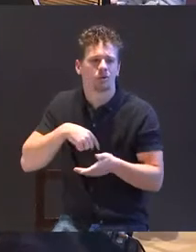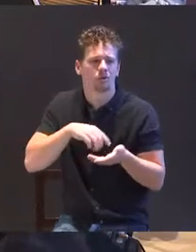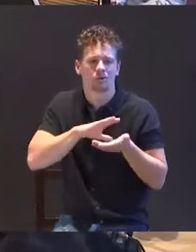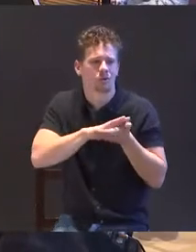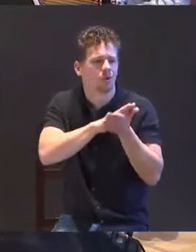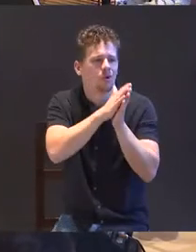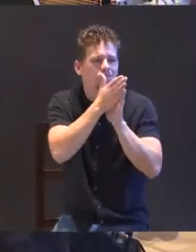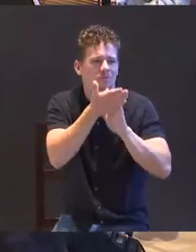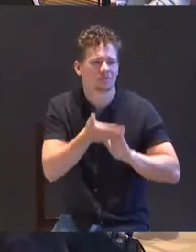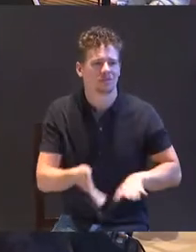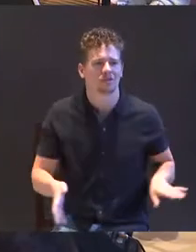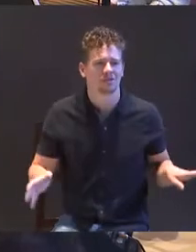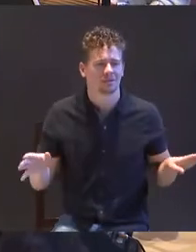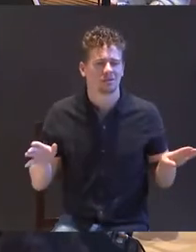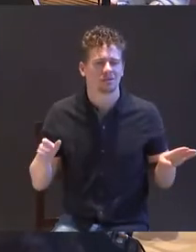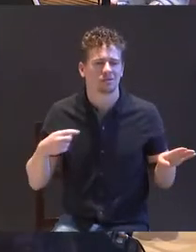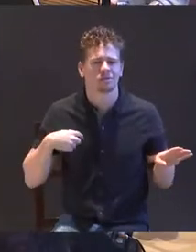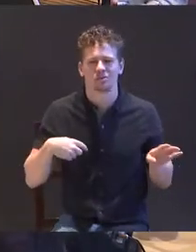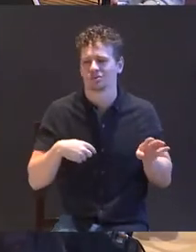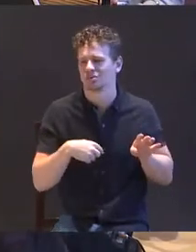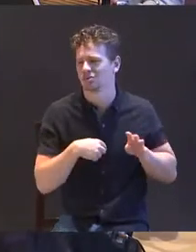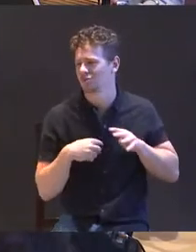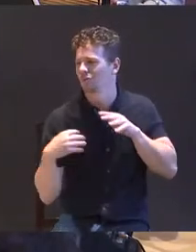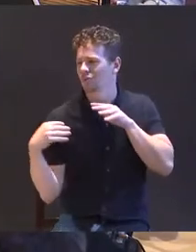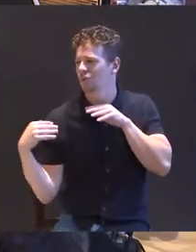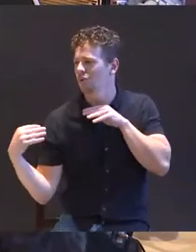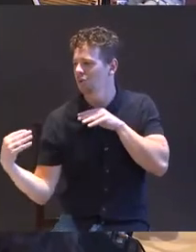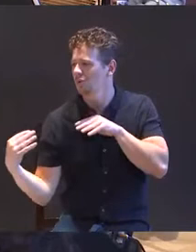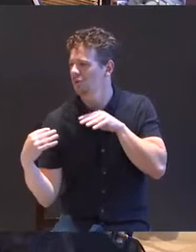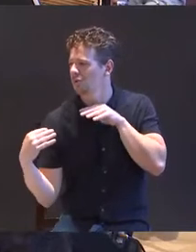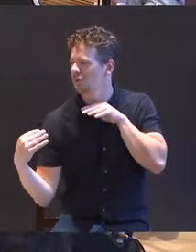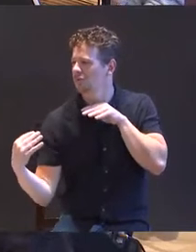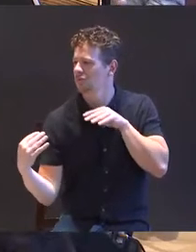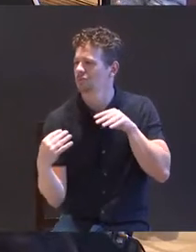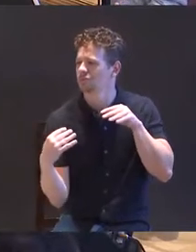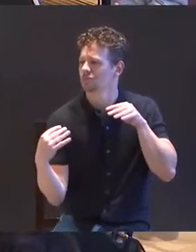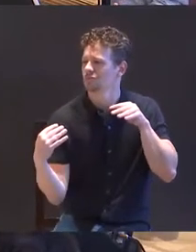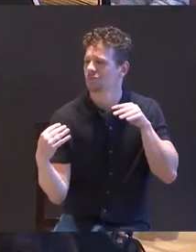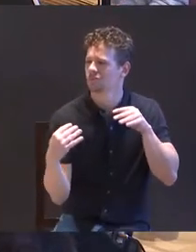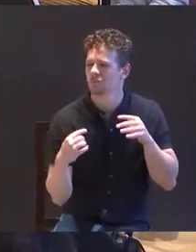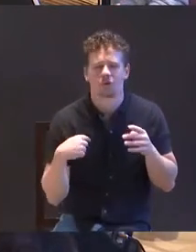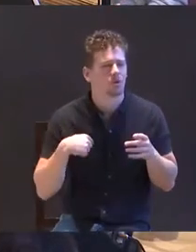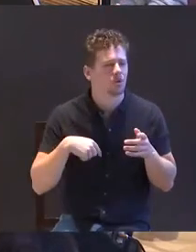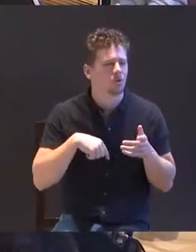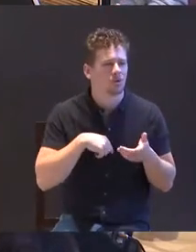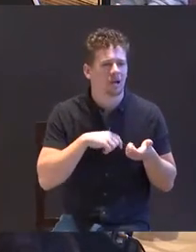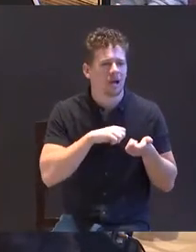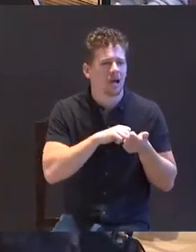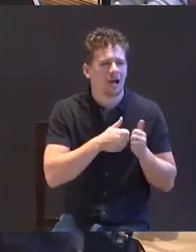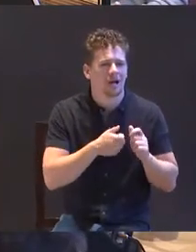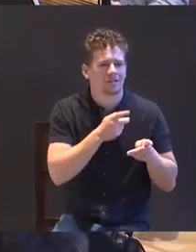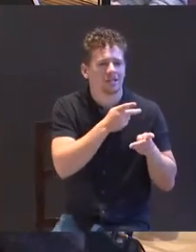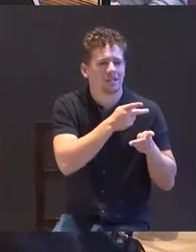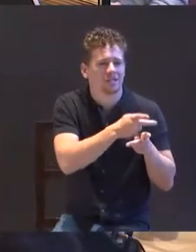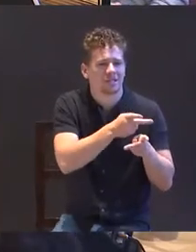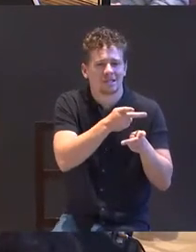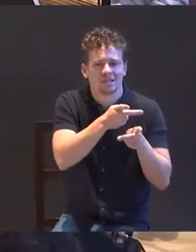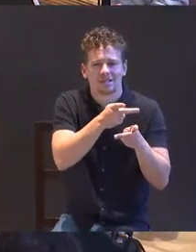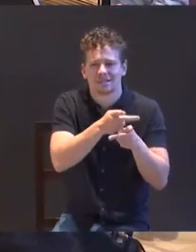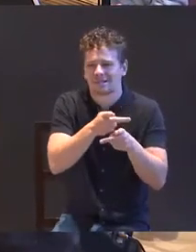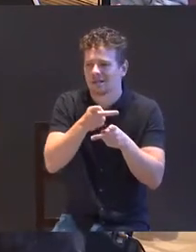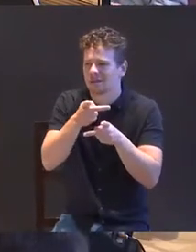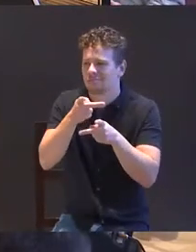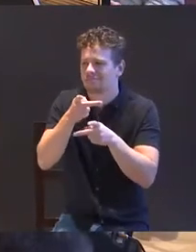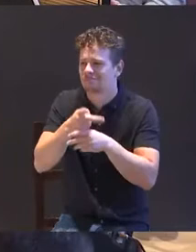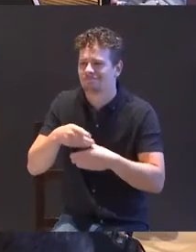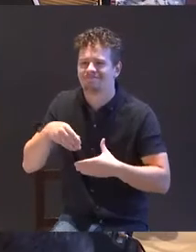peace. We are war. We are how we treat each other,